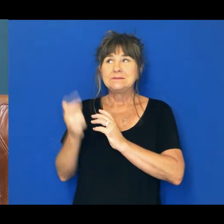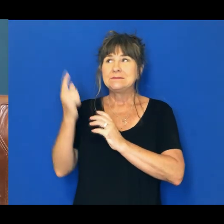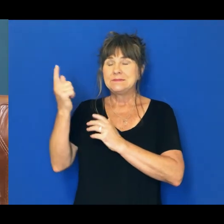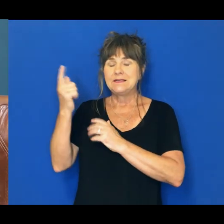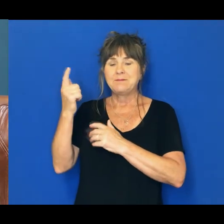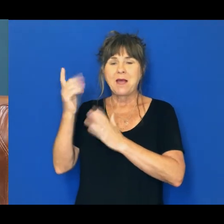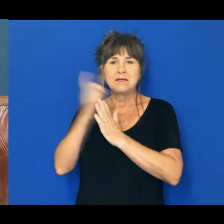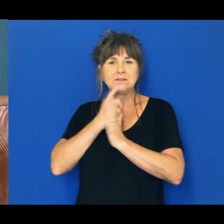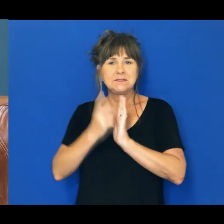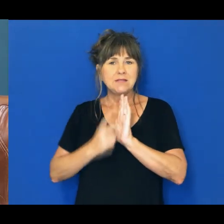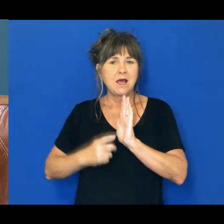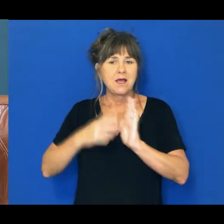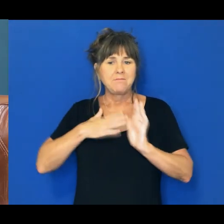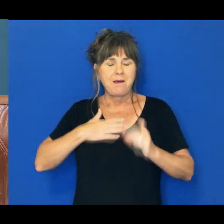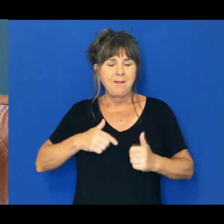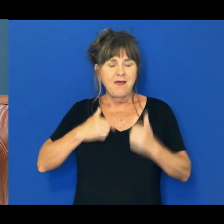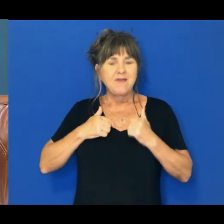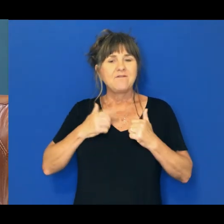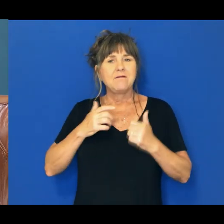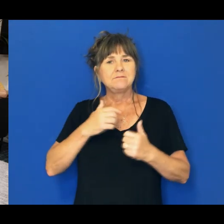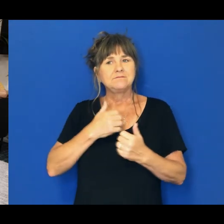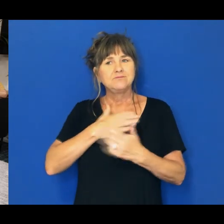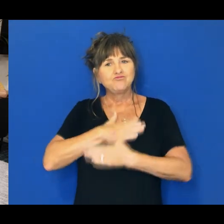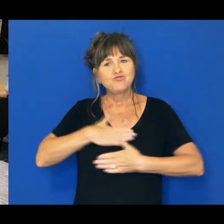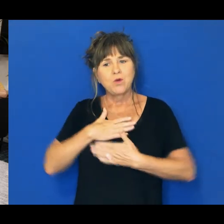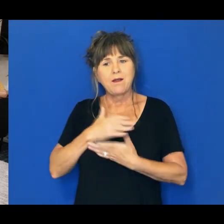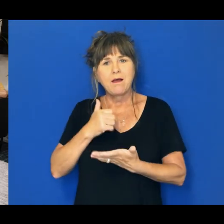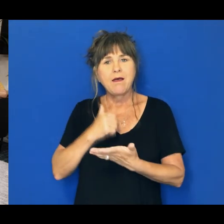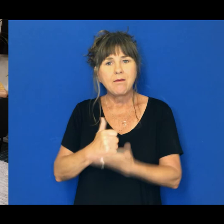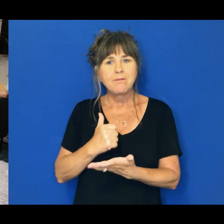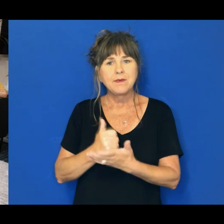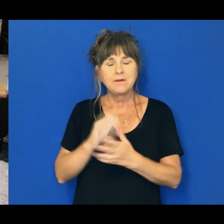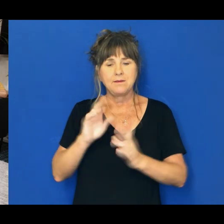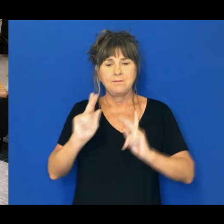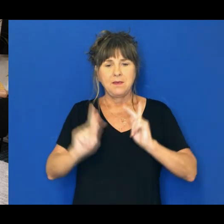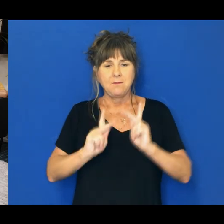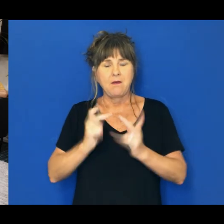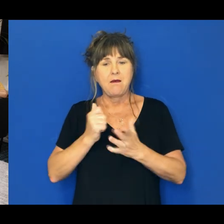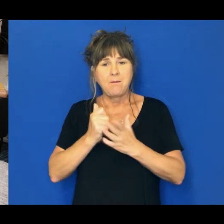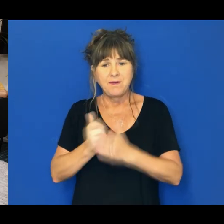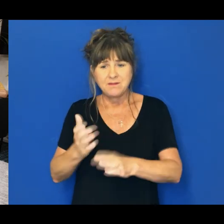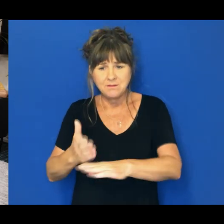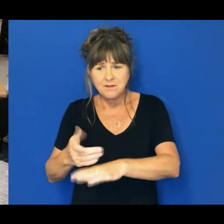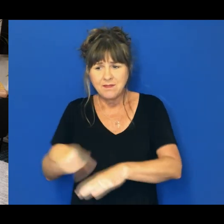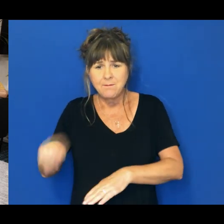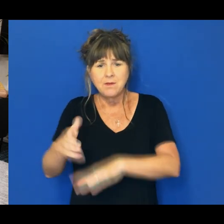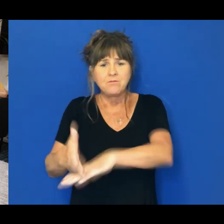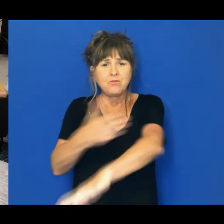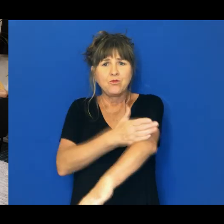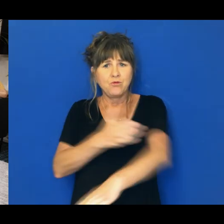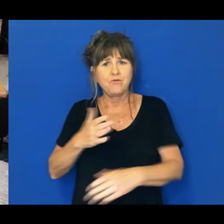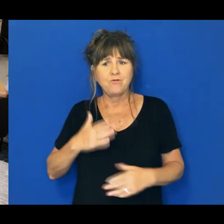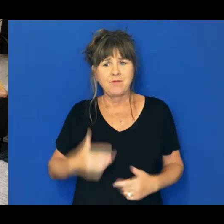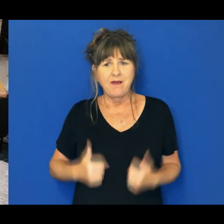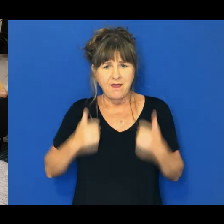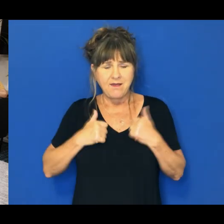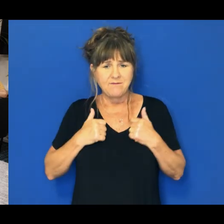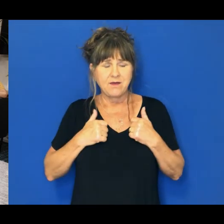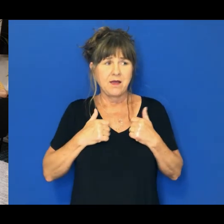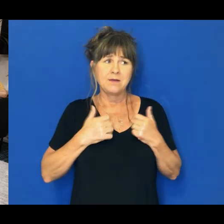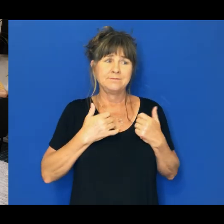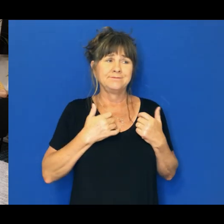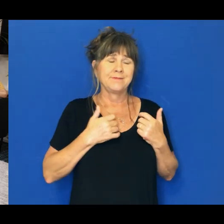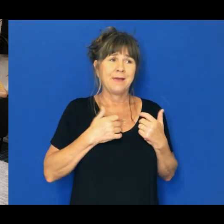of making people's life better, which now, I mean, I went to school for it. I'm still paying for the student loan that